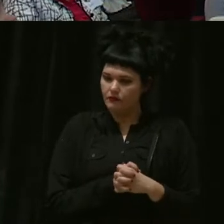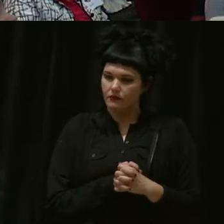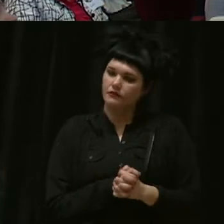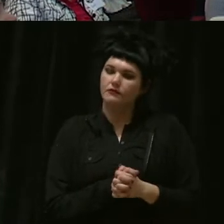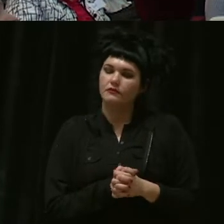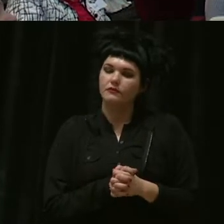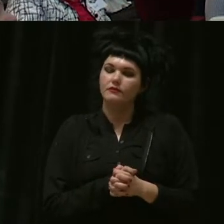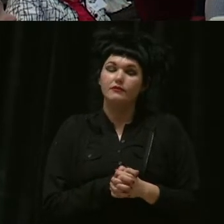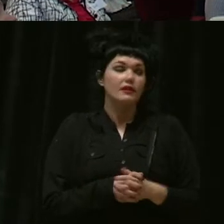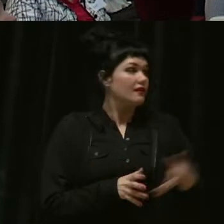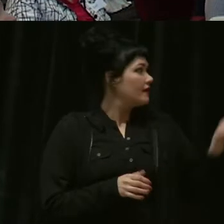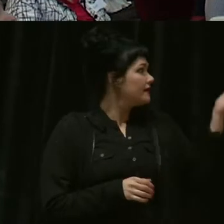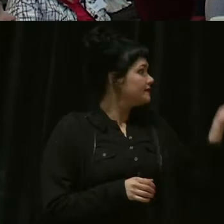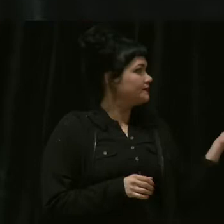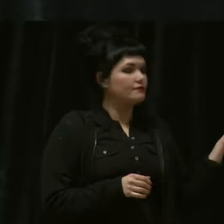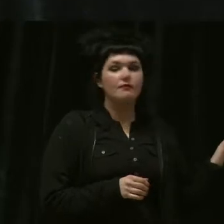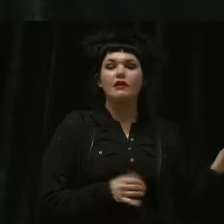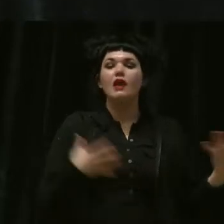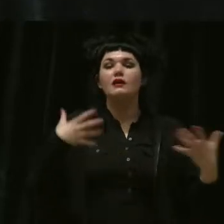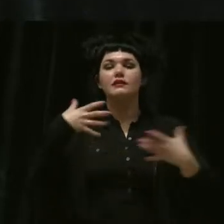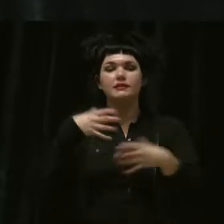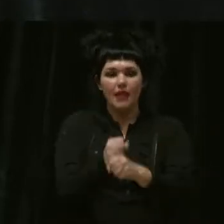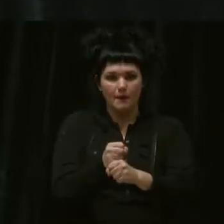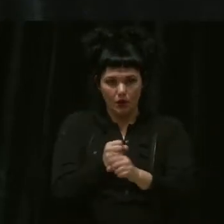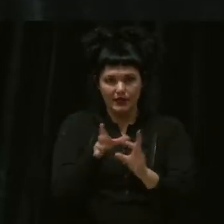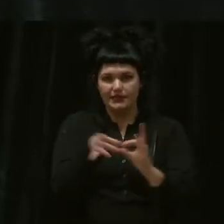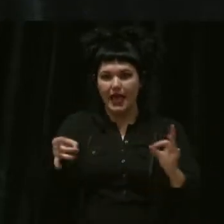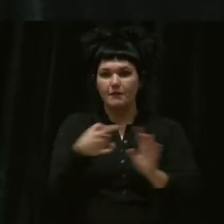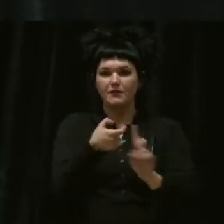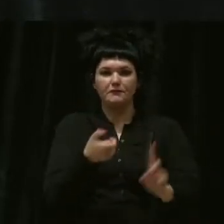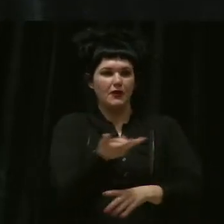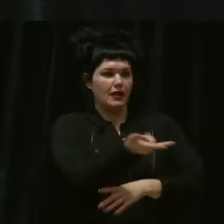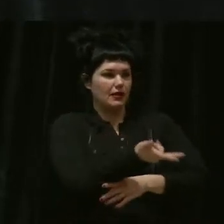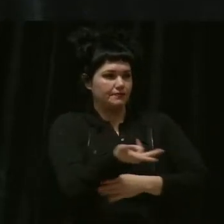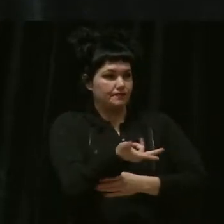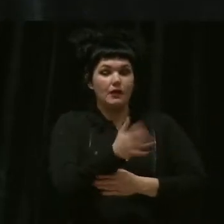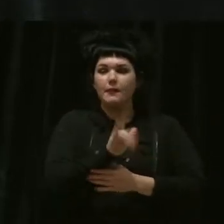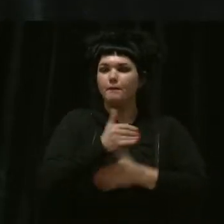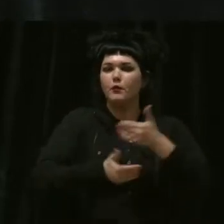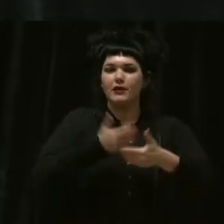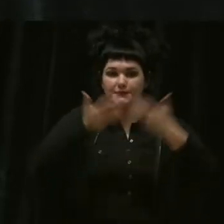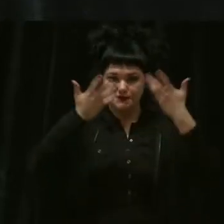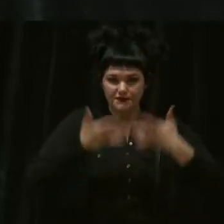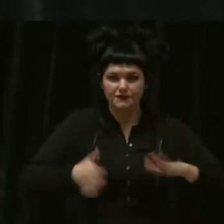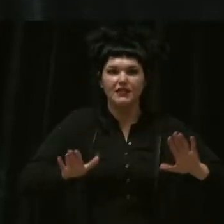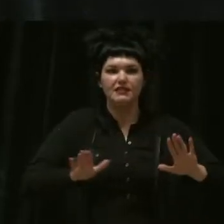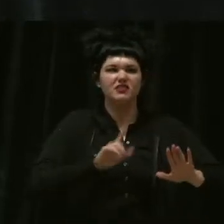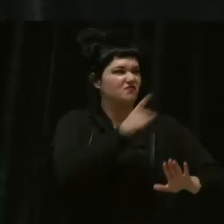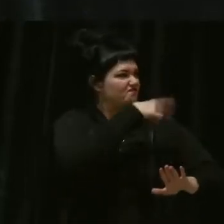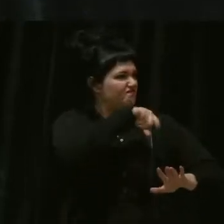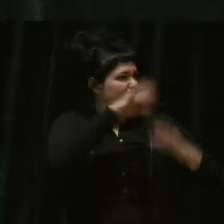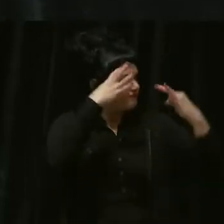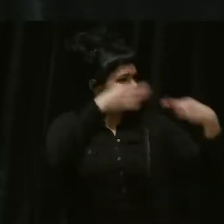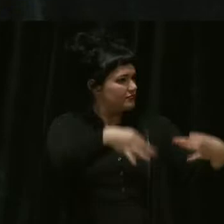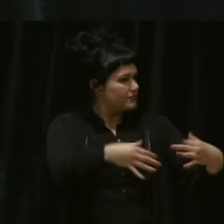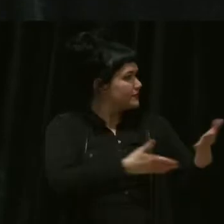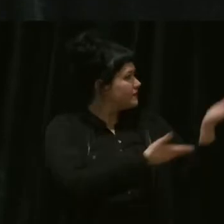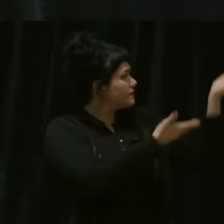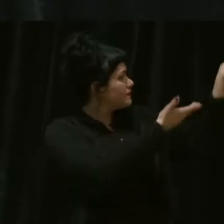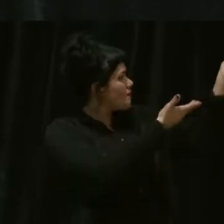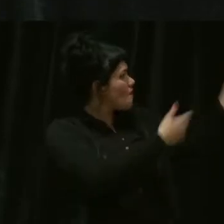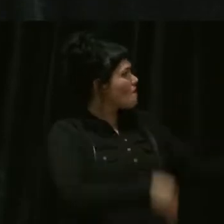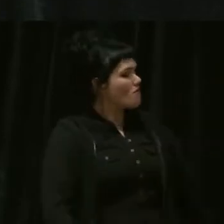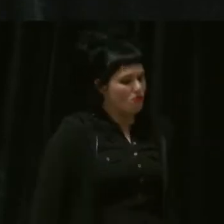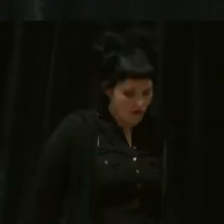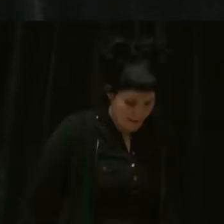This was their summary statement. This is what they concluded at the end of this process. In summary, it's clear that the University of